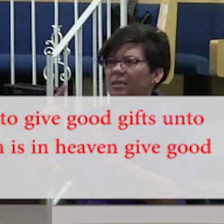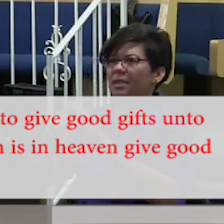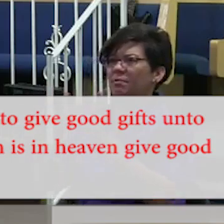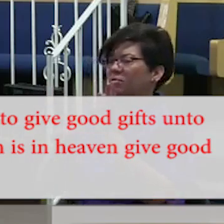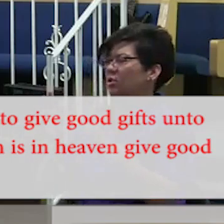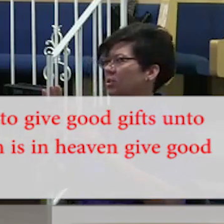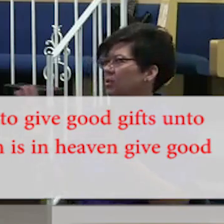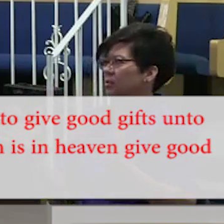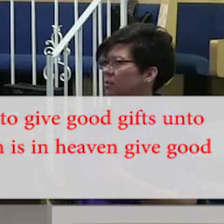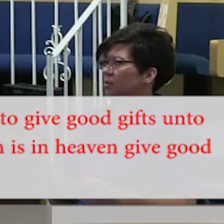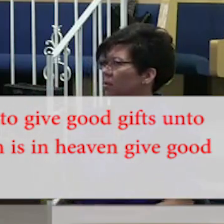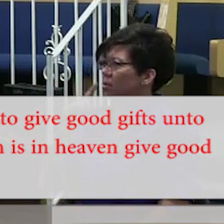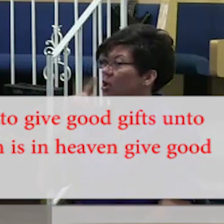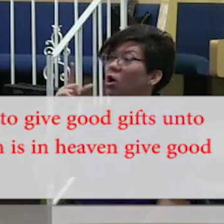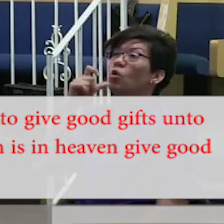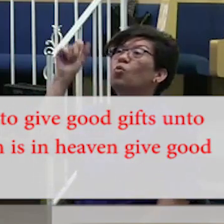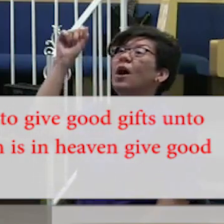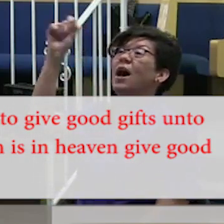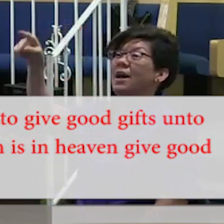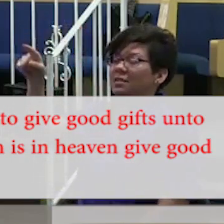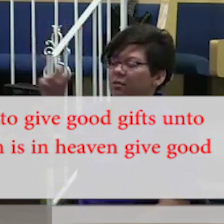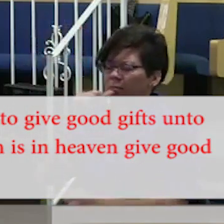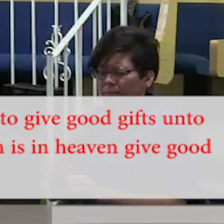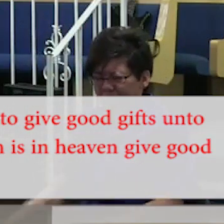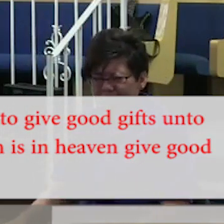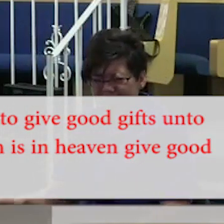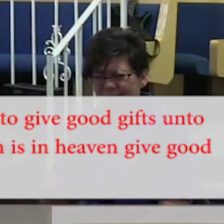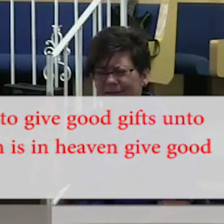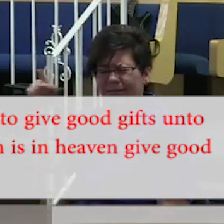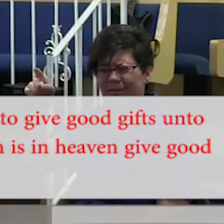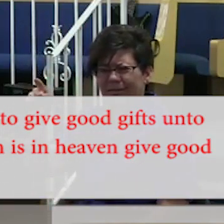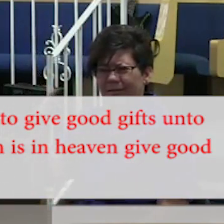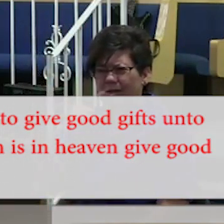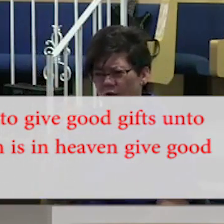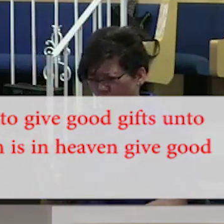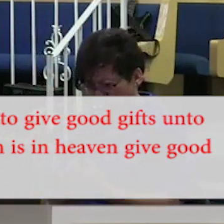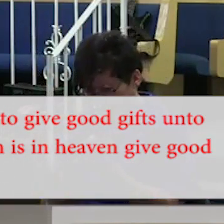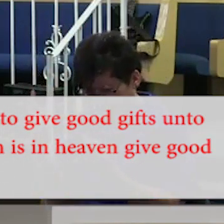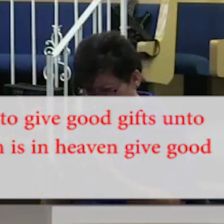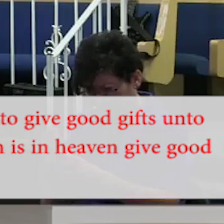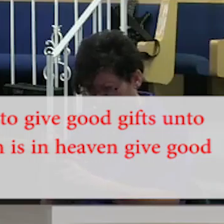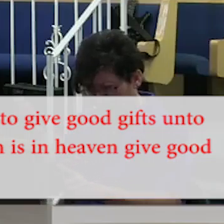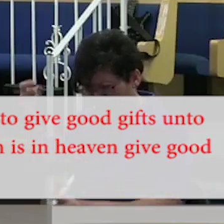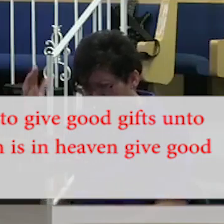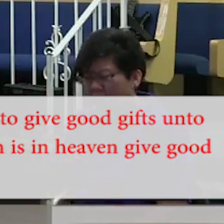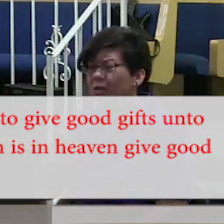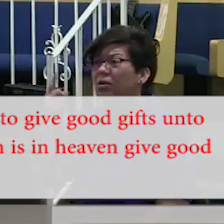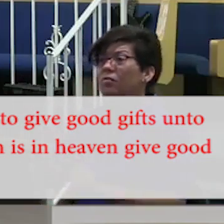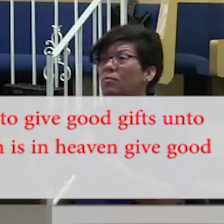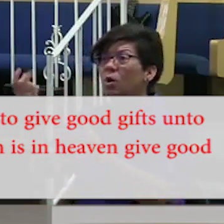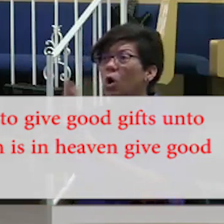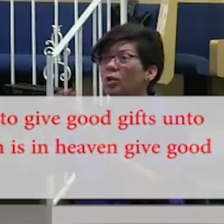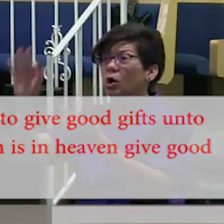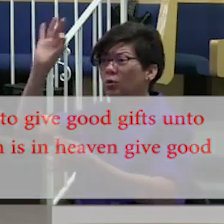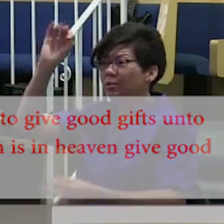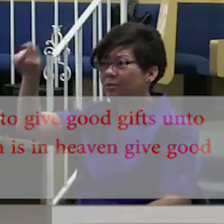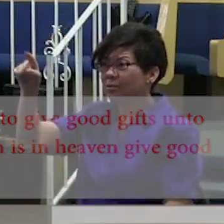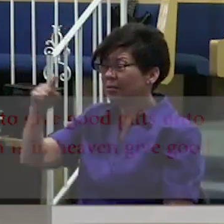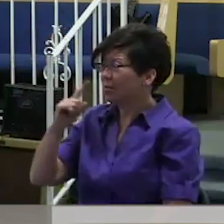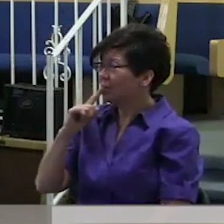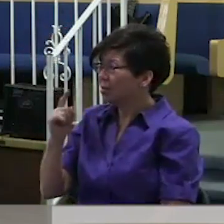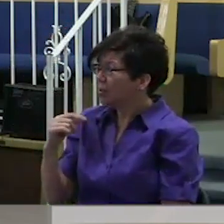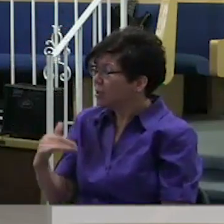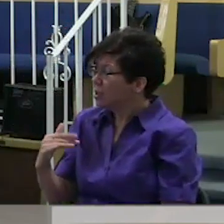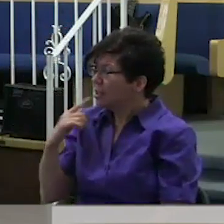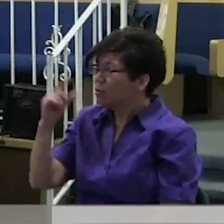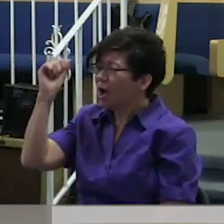Jesus. To them that ask him, if you want something from God, if you want the Holy Ghost from God, all you